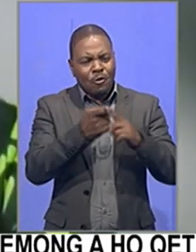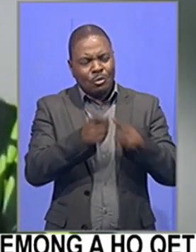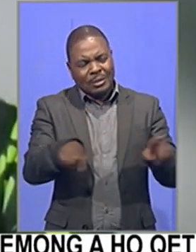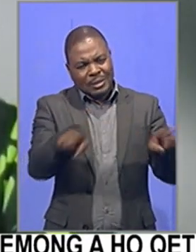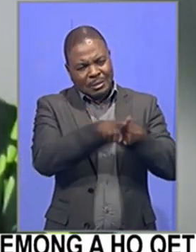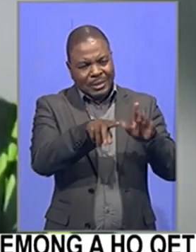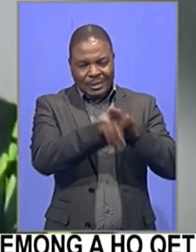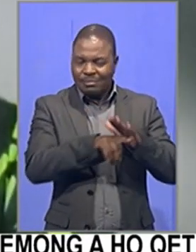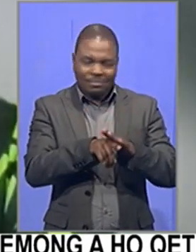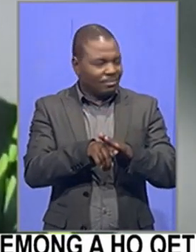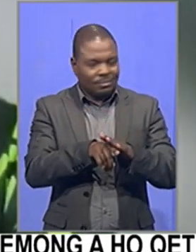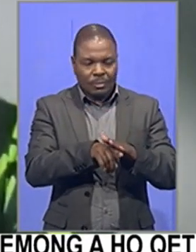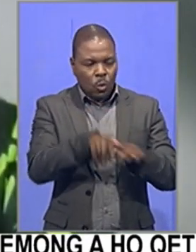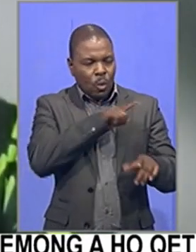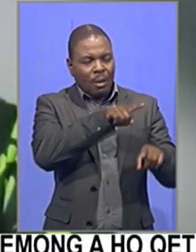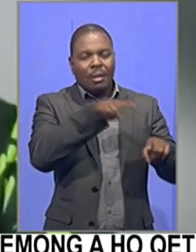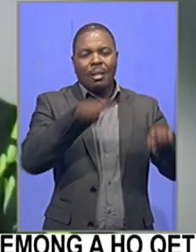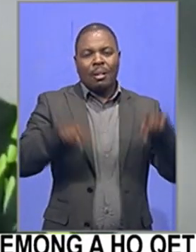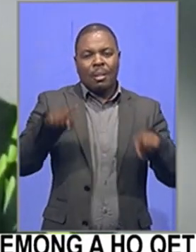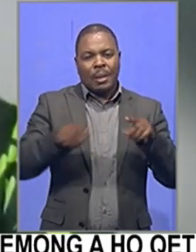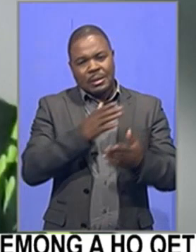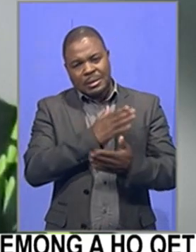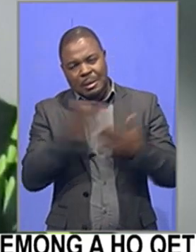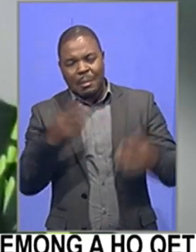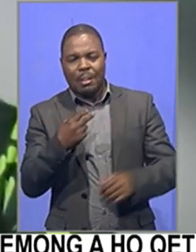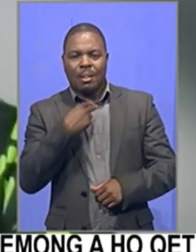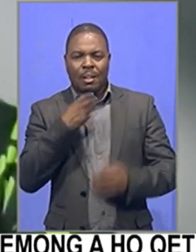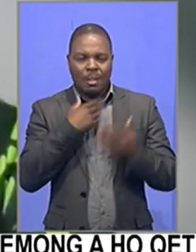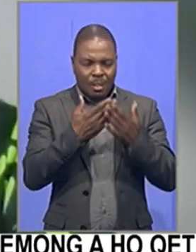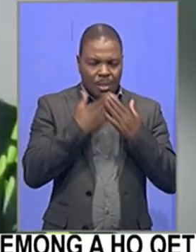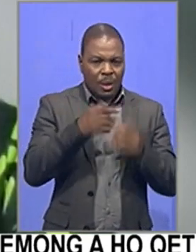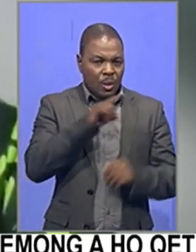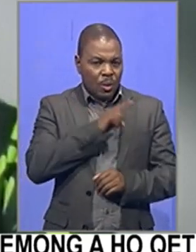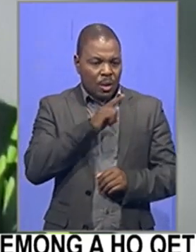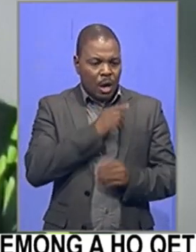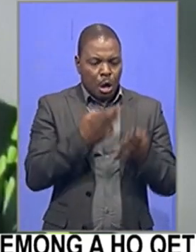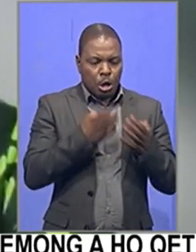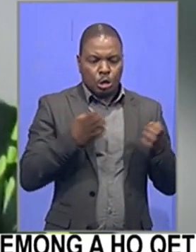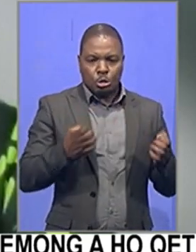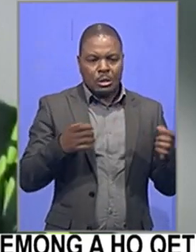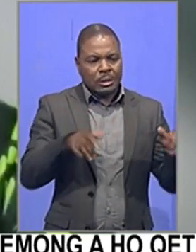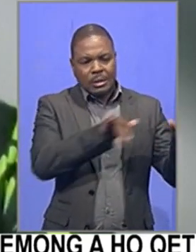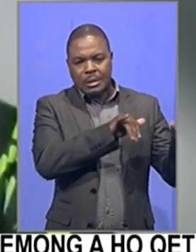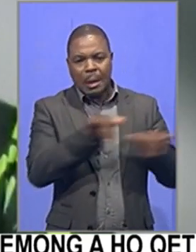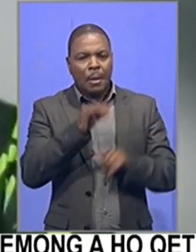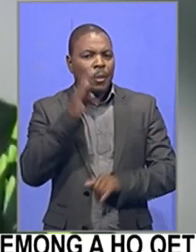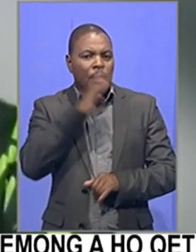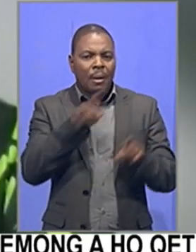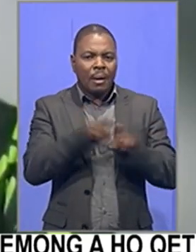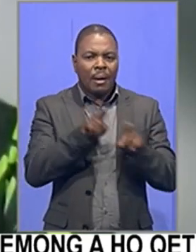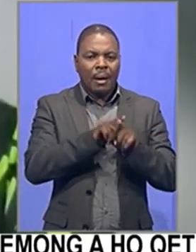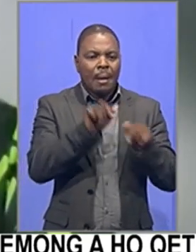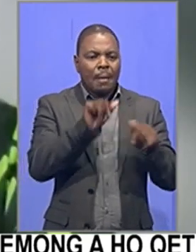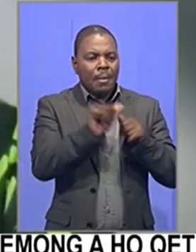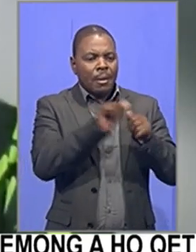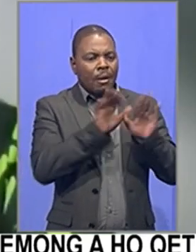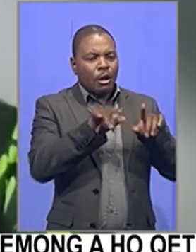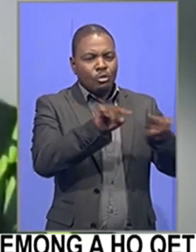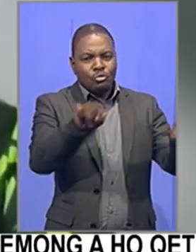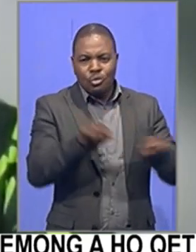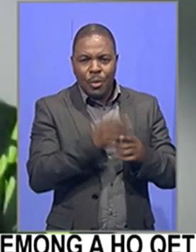addituan babangwe babaloba la kauri ba abanadi resources nationally better classrooms